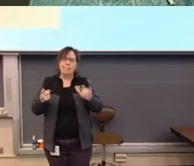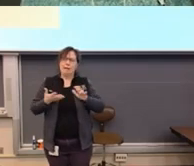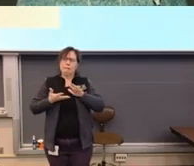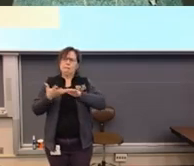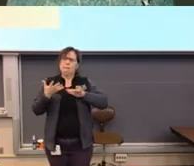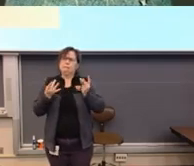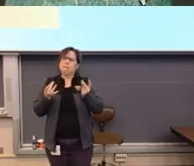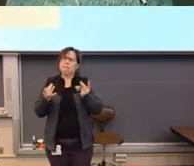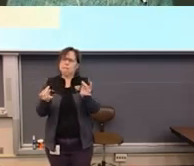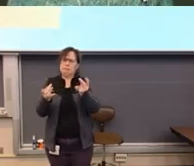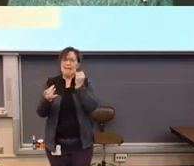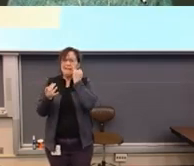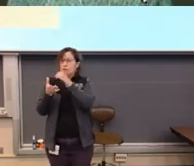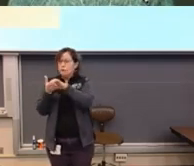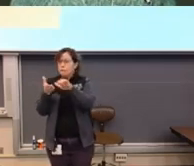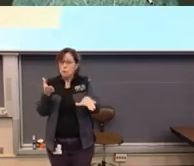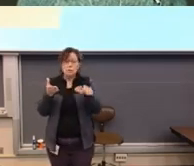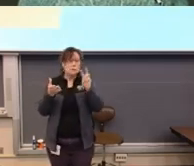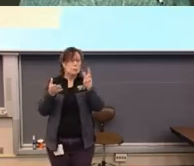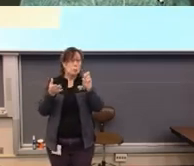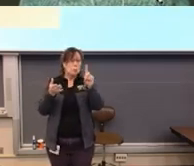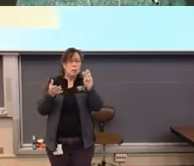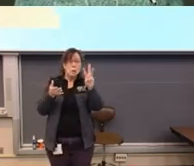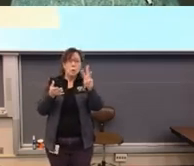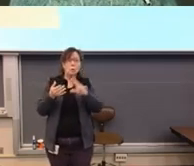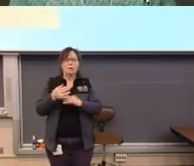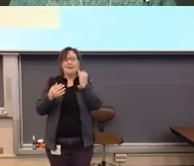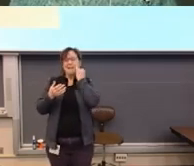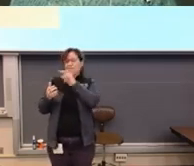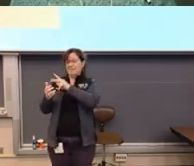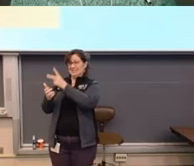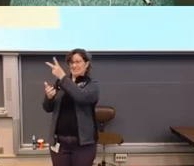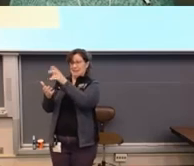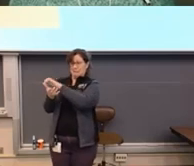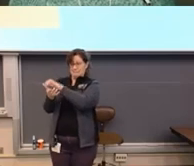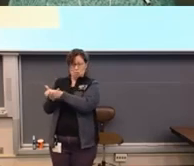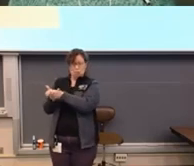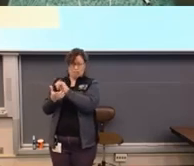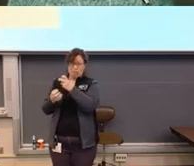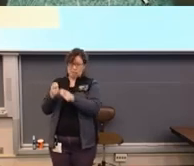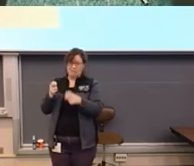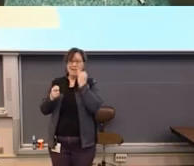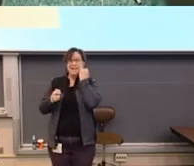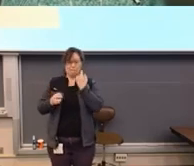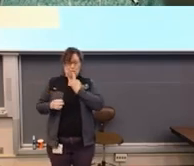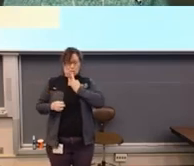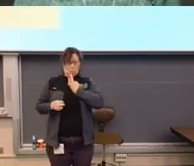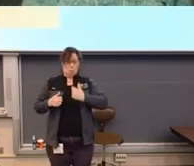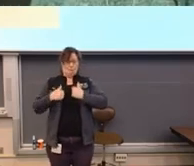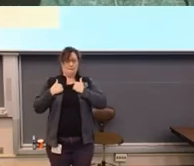are divorce and widowhood issues. Second marriages are tricky. And when people live alone, it's also more